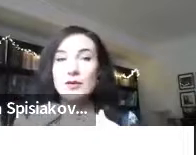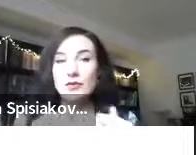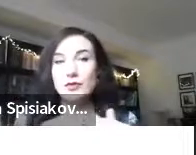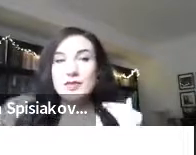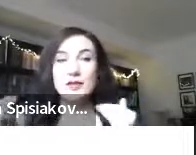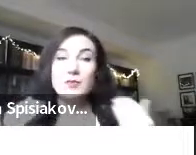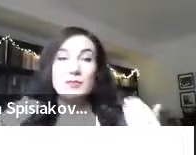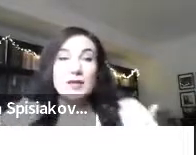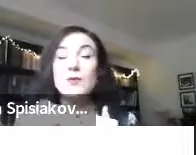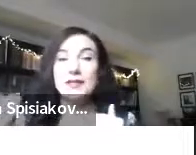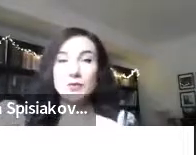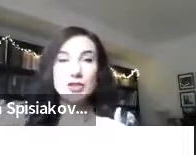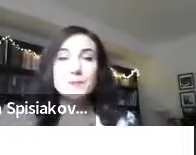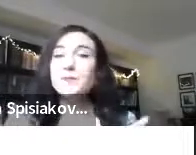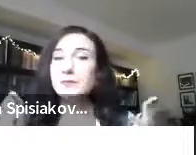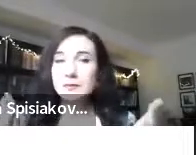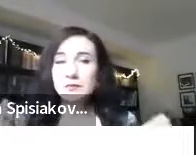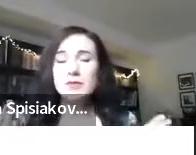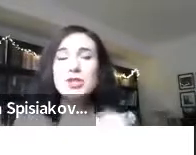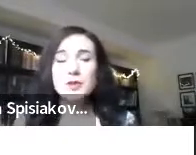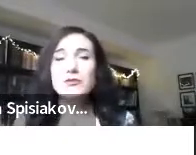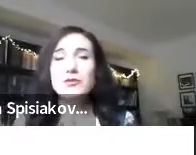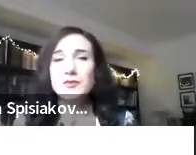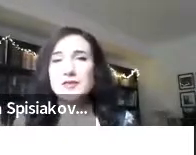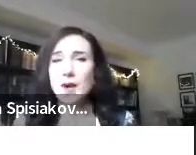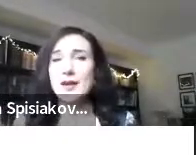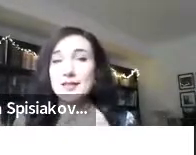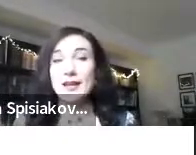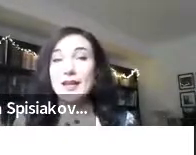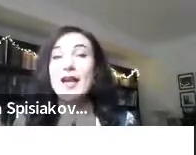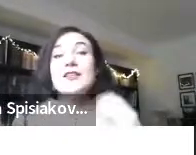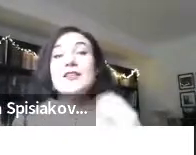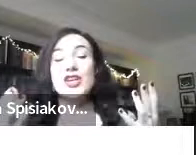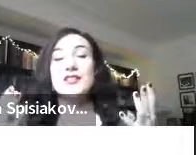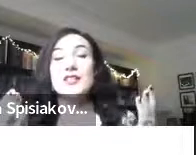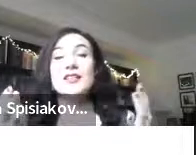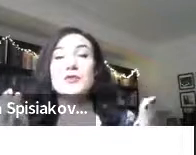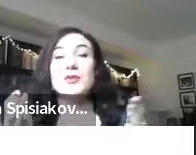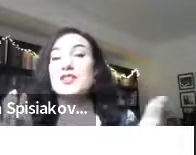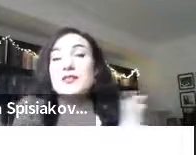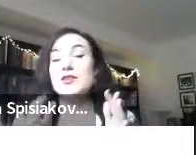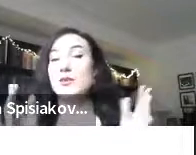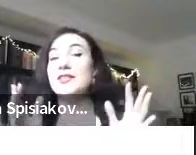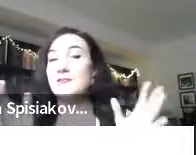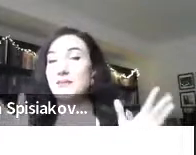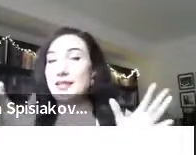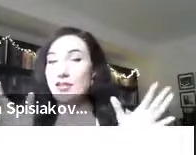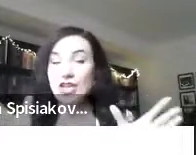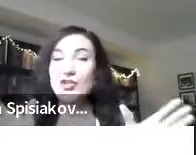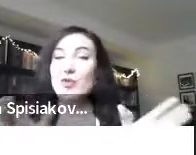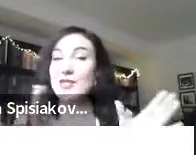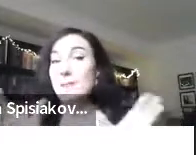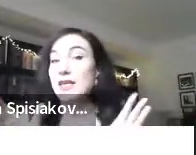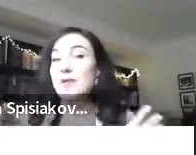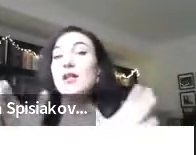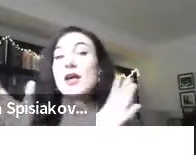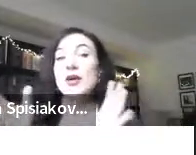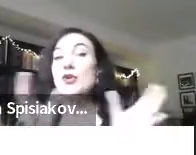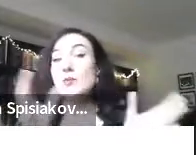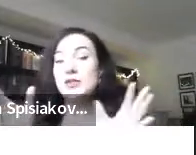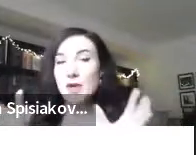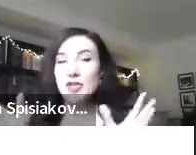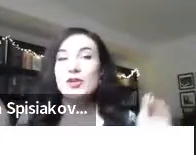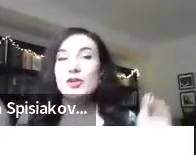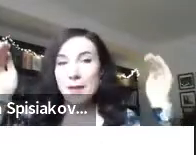for everyone. So, of course, there wouldn't be a complete switch, which is one of the reasons why the study suggested this would be just, a 10% change. So some